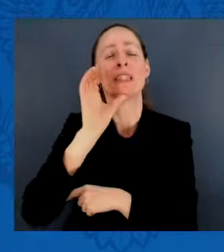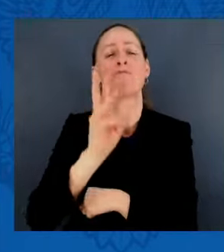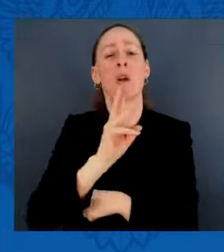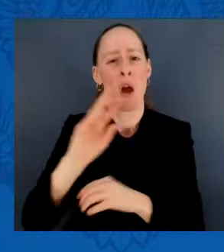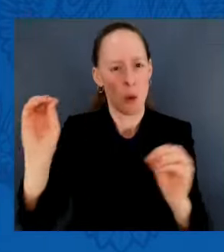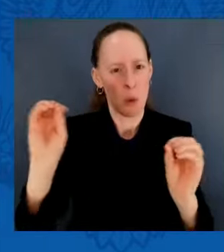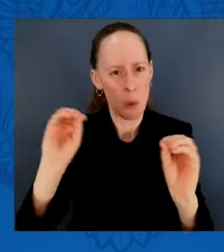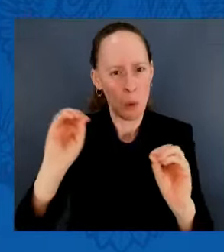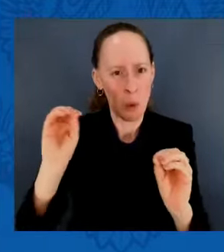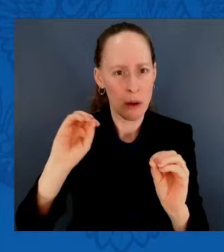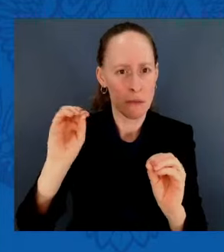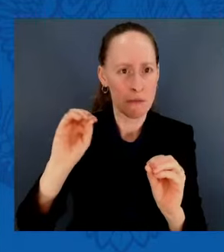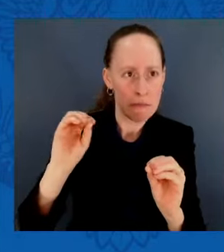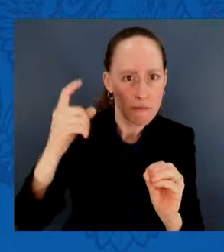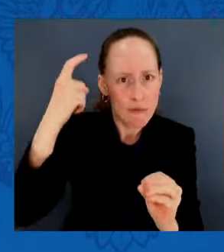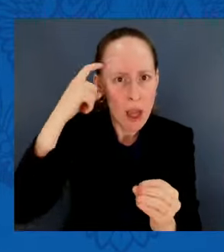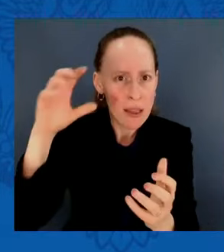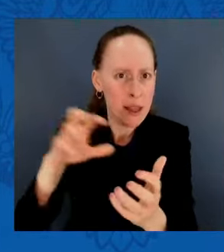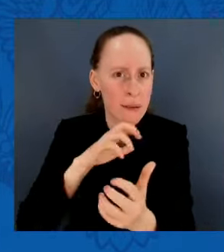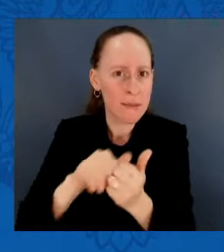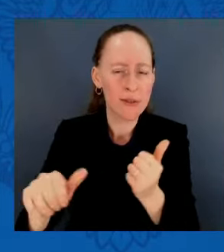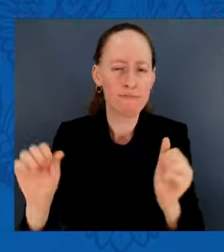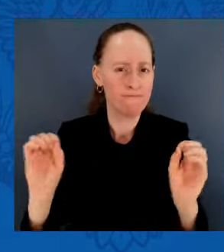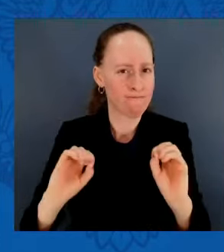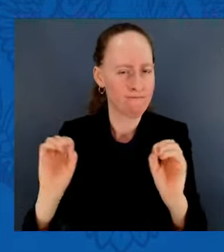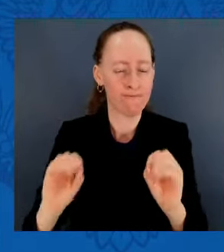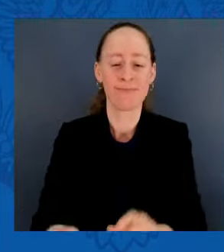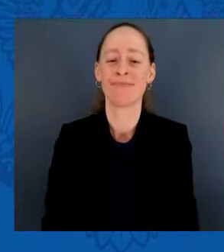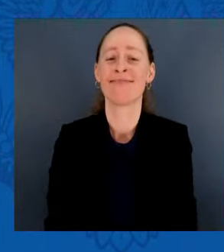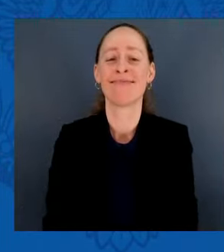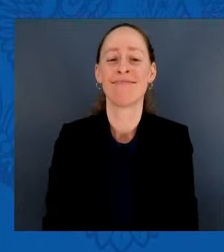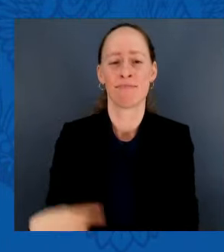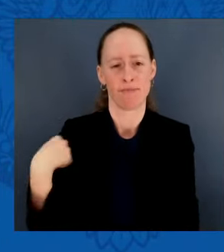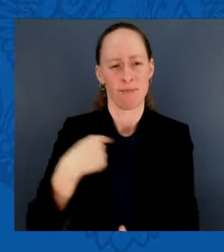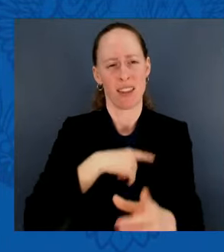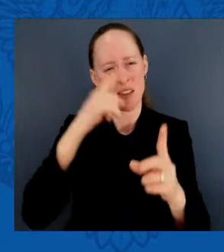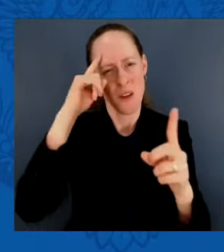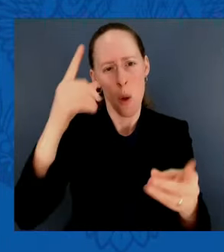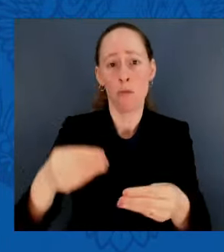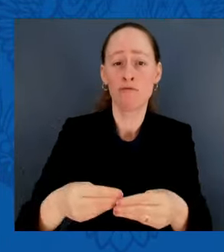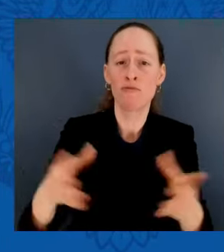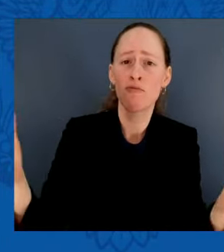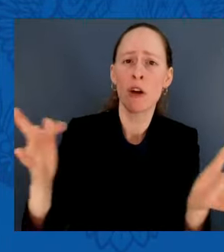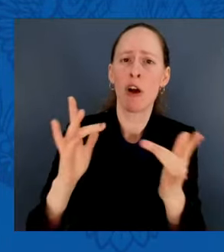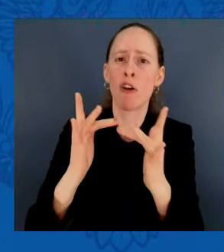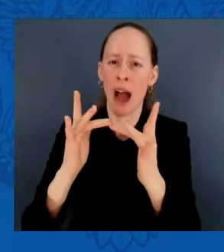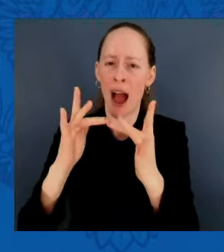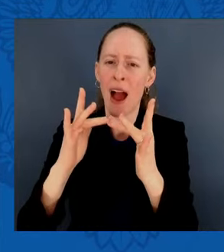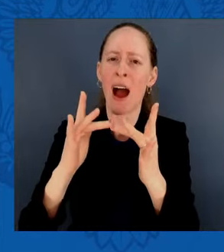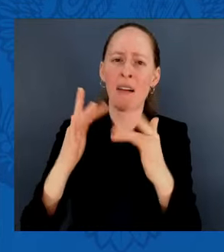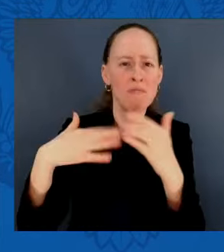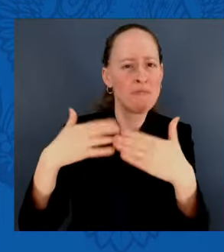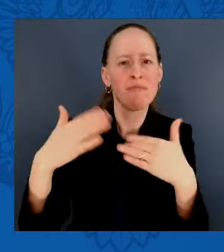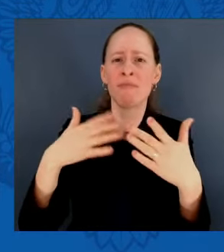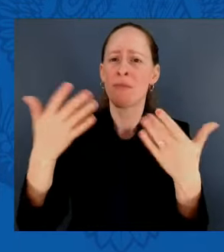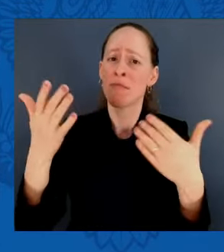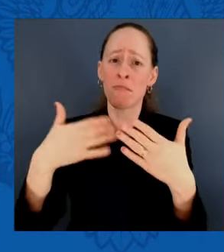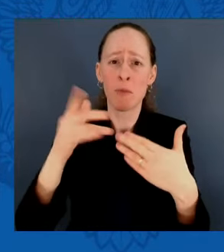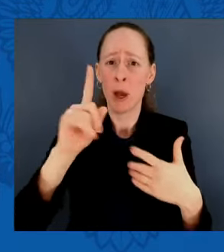affordable high-speed internet for every American, no matter where you live, urban, suburban, or rural communities, in red states and blue